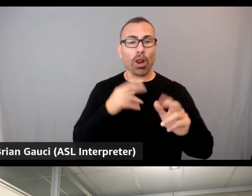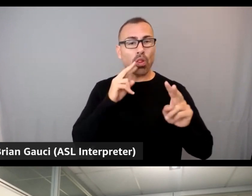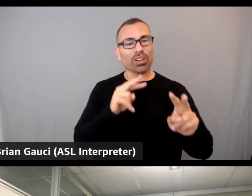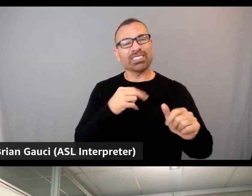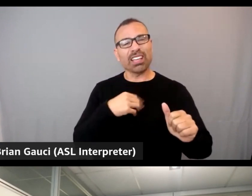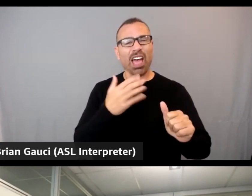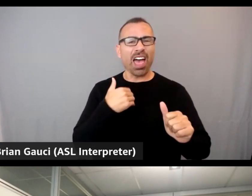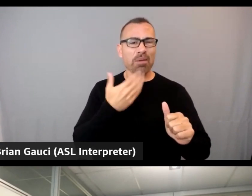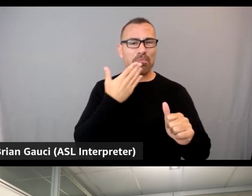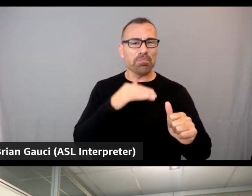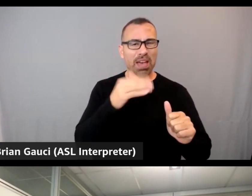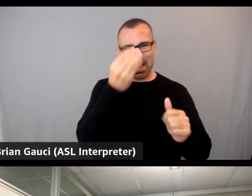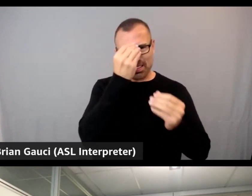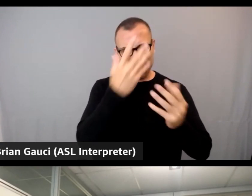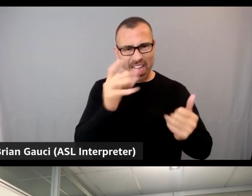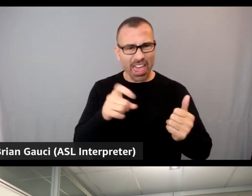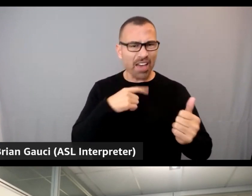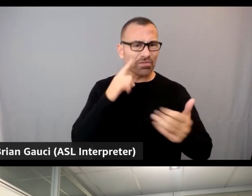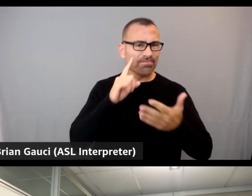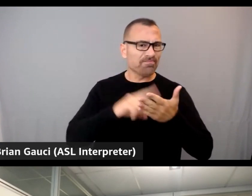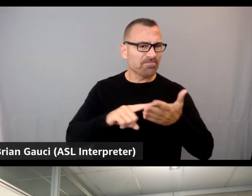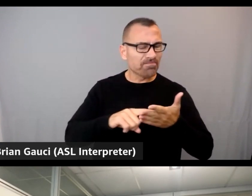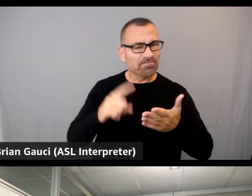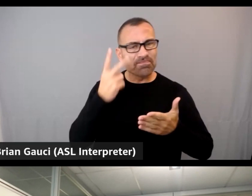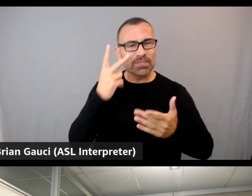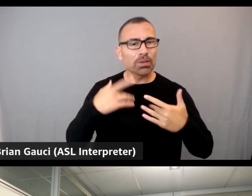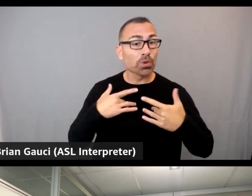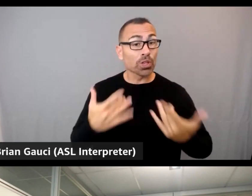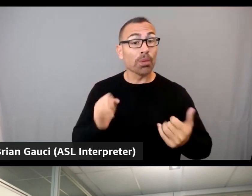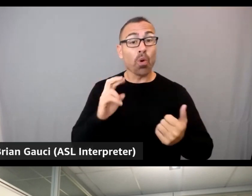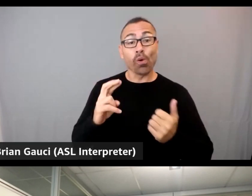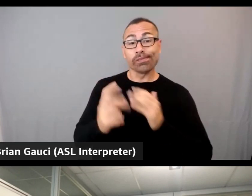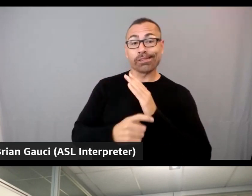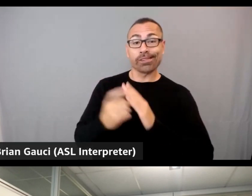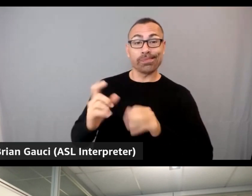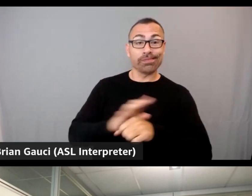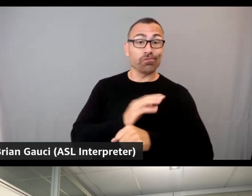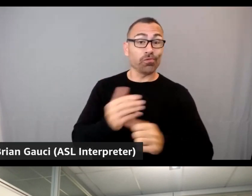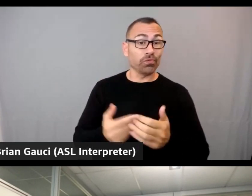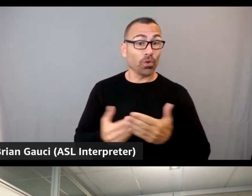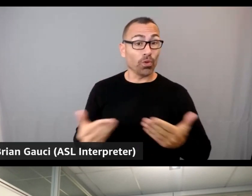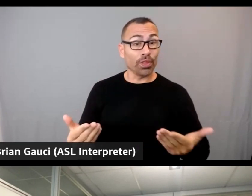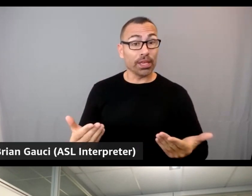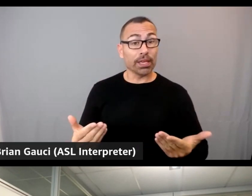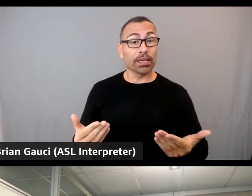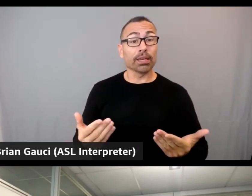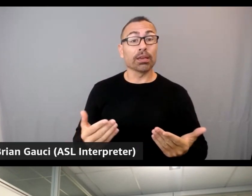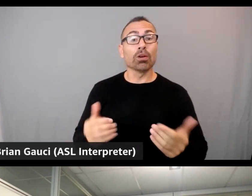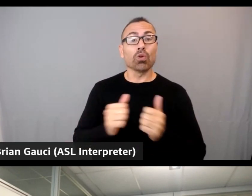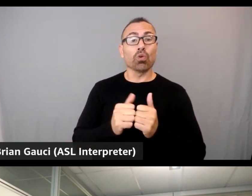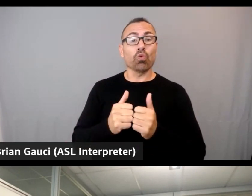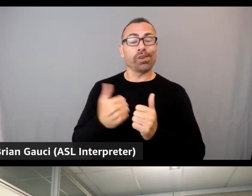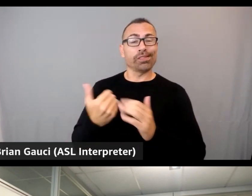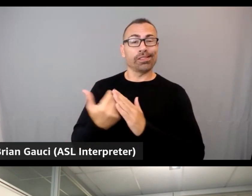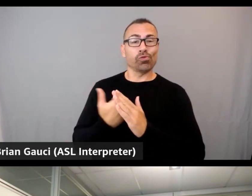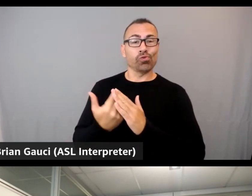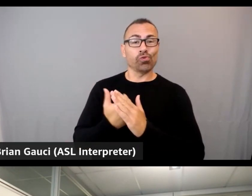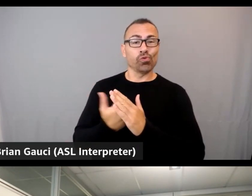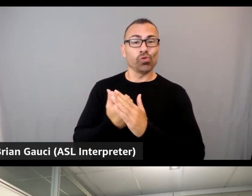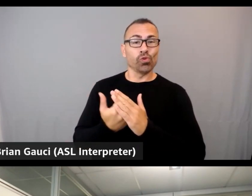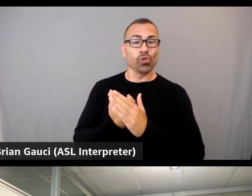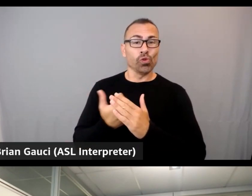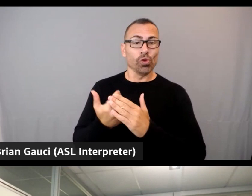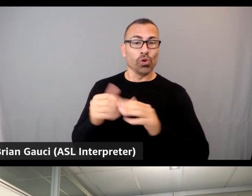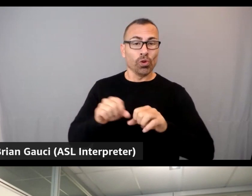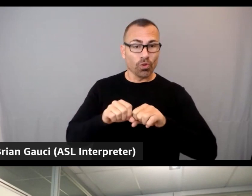and kind of figure out what's going on. You can automate the entire thing. You can, with the release that we came out with this week for our